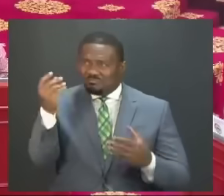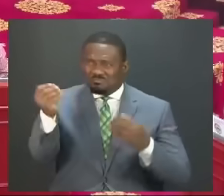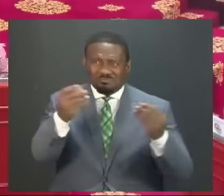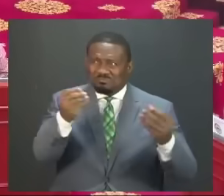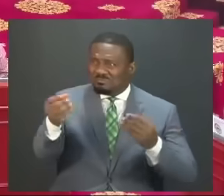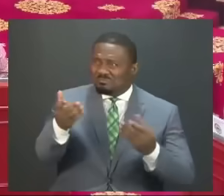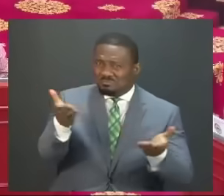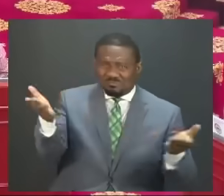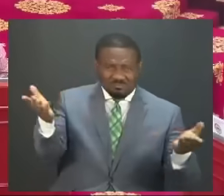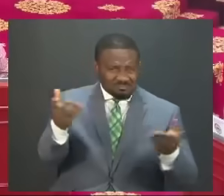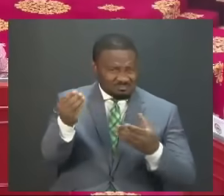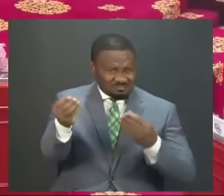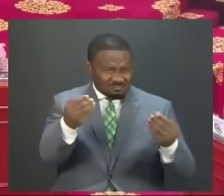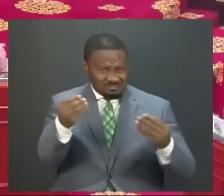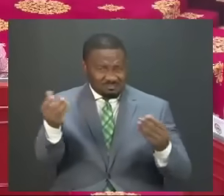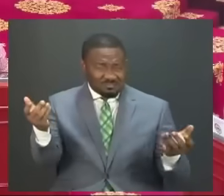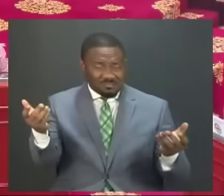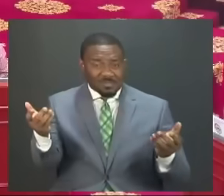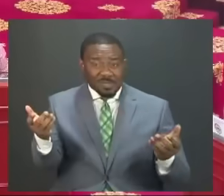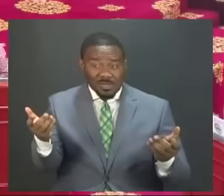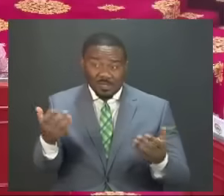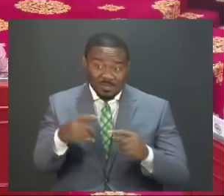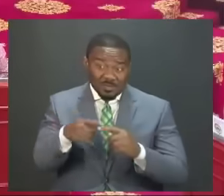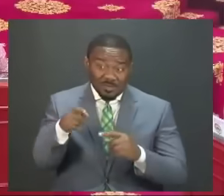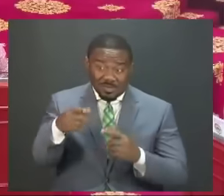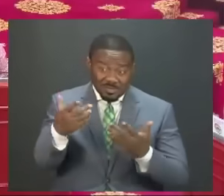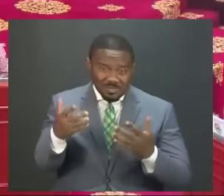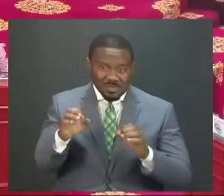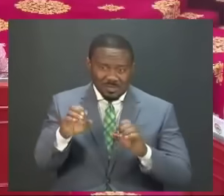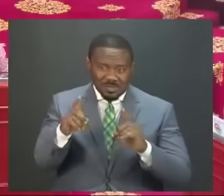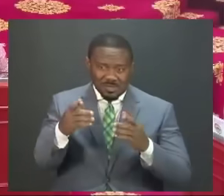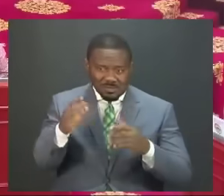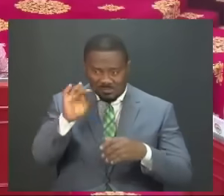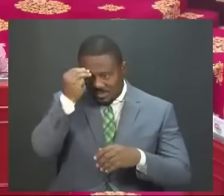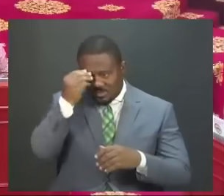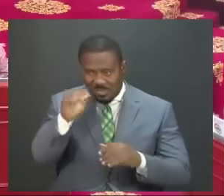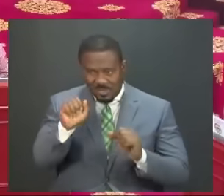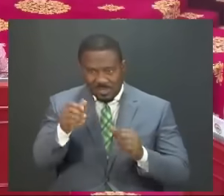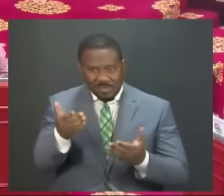chamber. But the education minister can lay the paper.